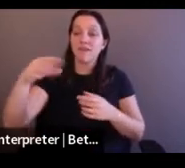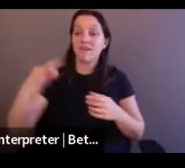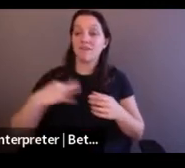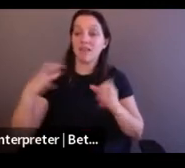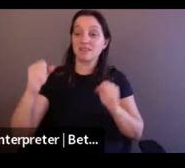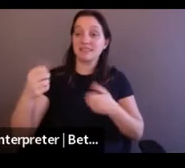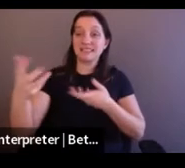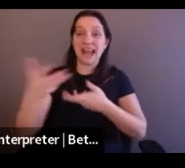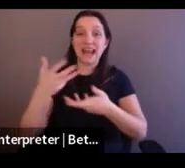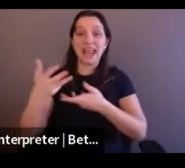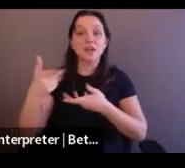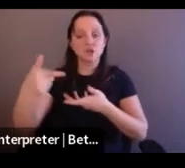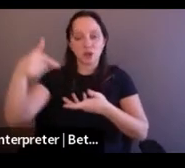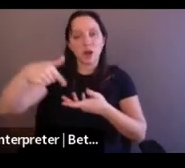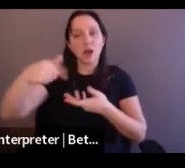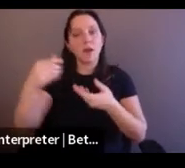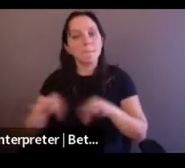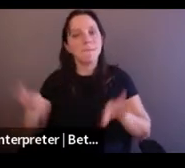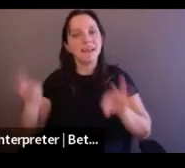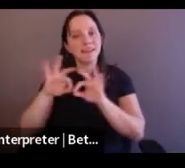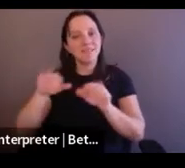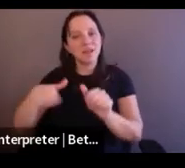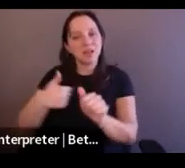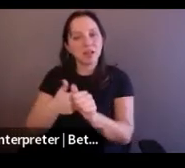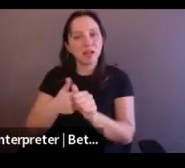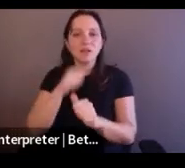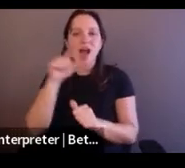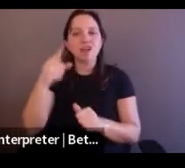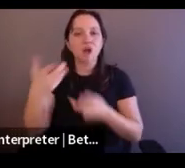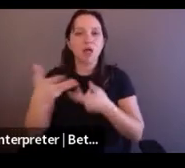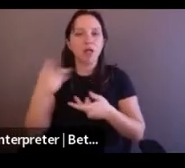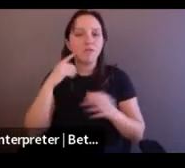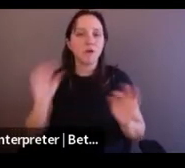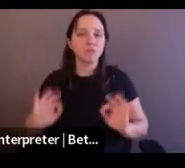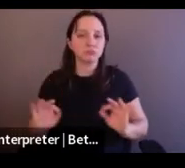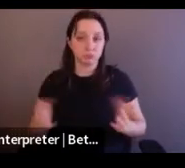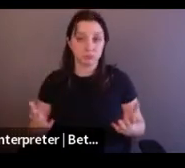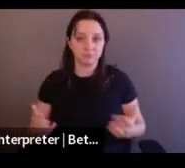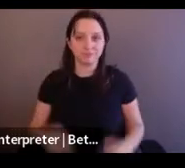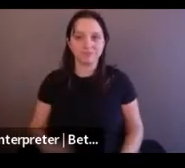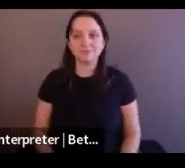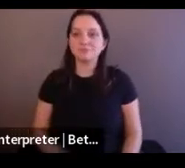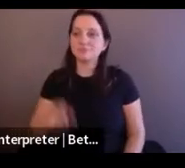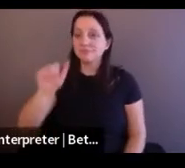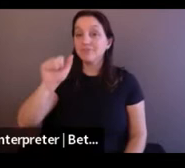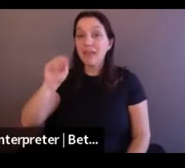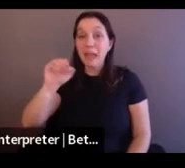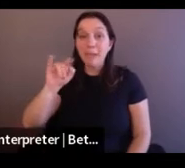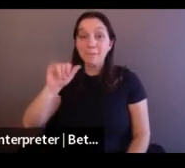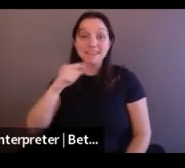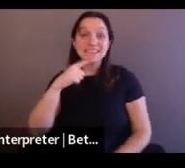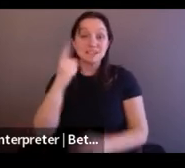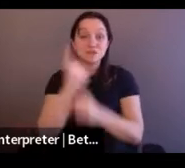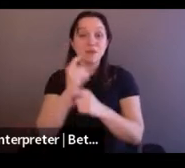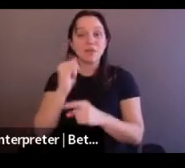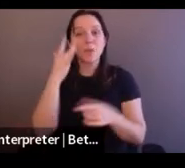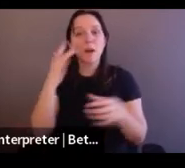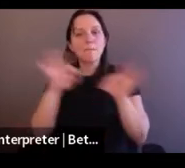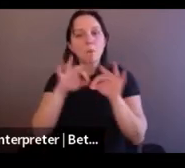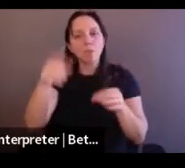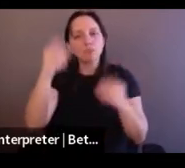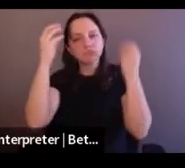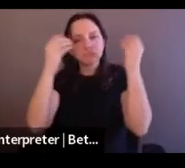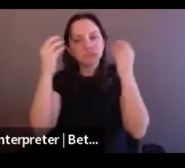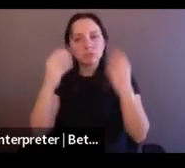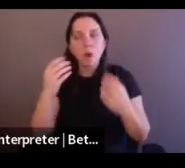engage volunteers. And it's really important, that's why, to reflect on what opportunities make sense for volunteers and, you know, which